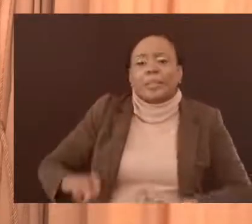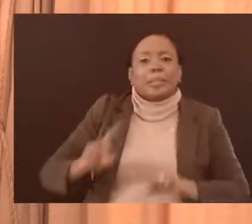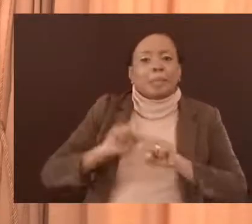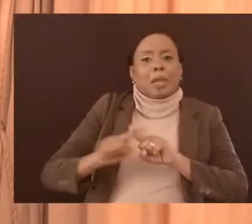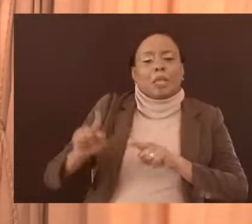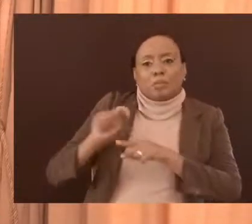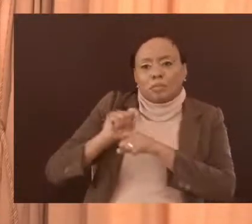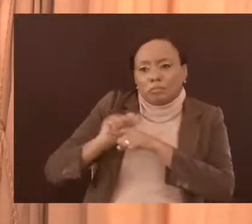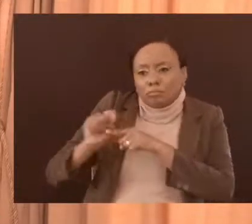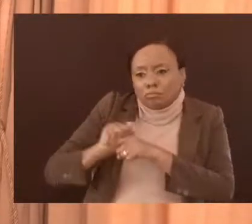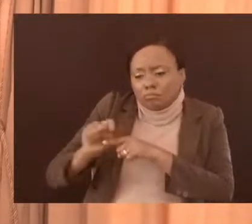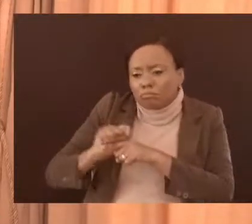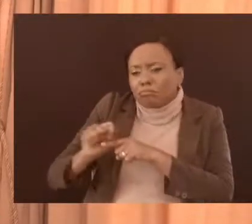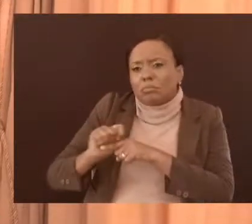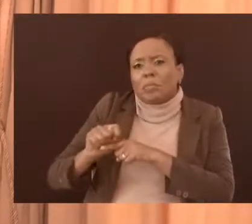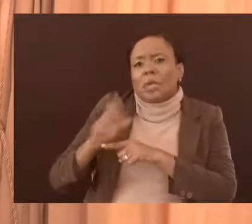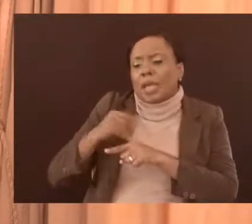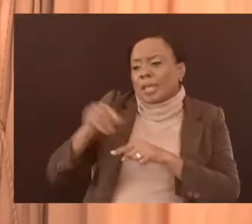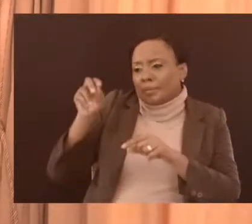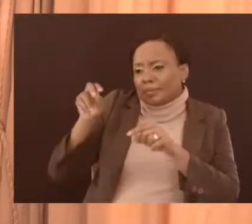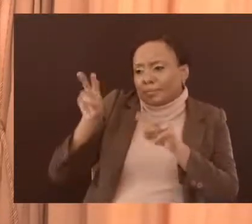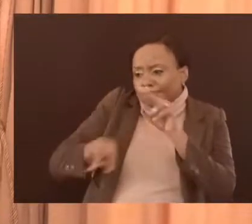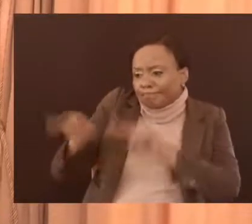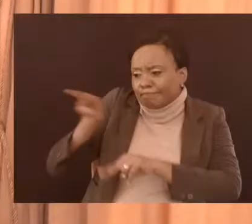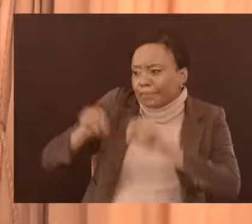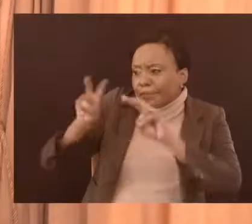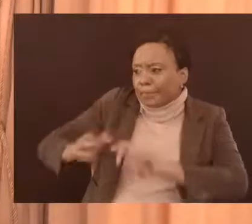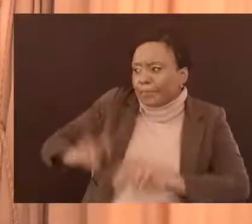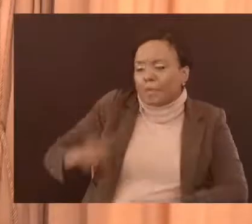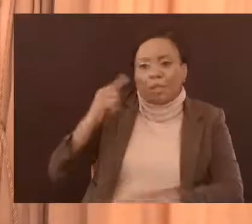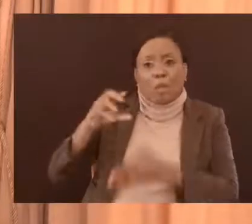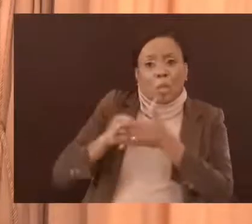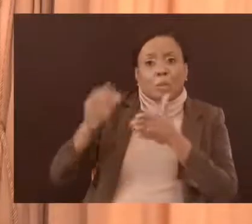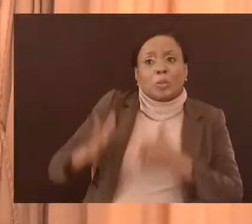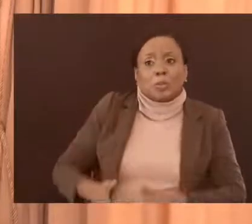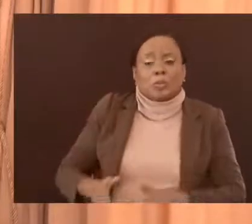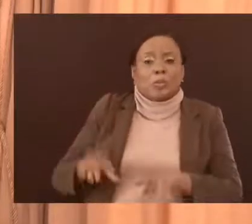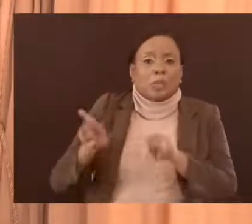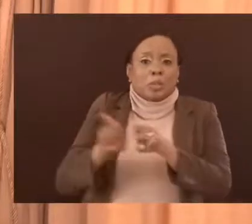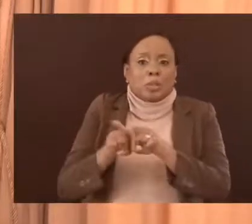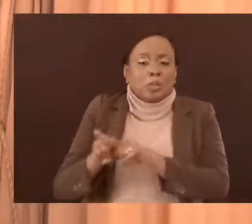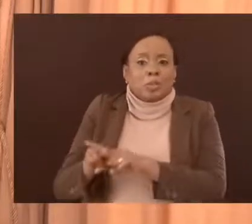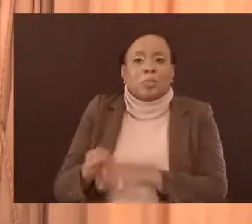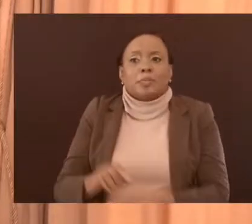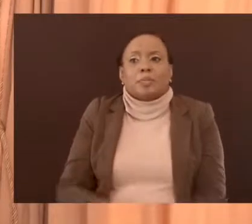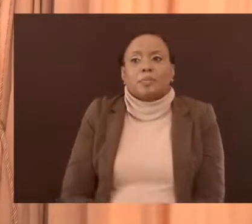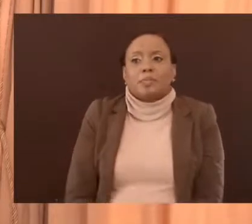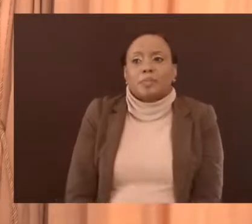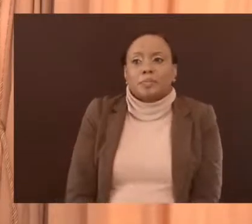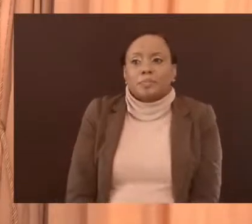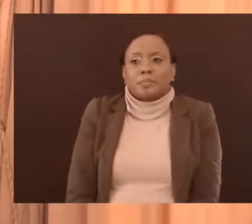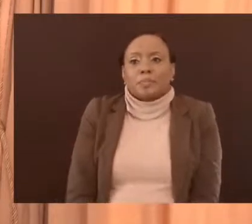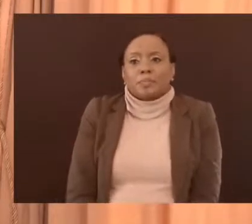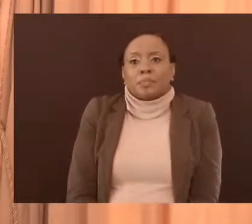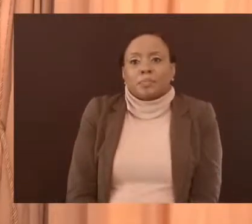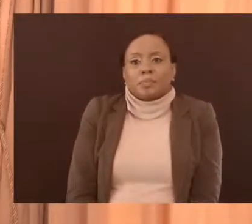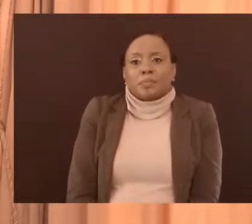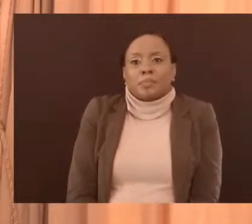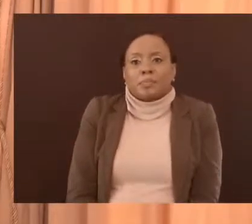will also be conducting assessments for students as well across the system.